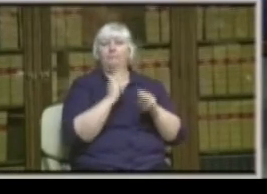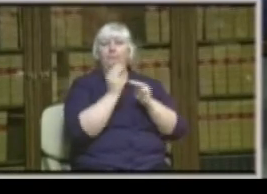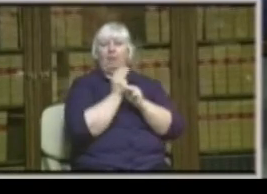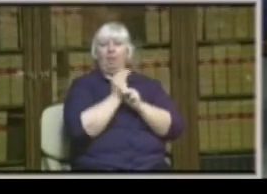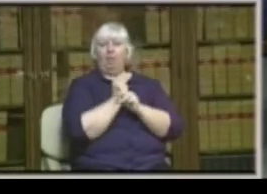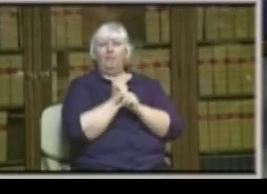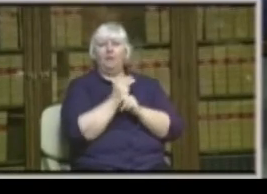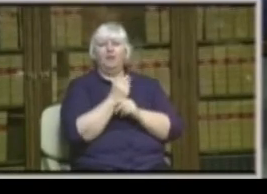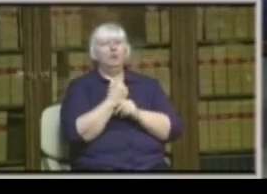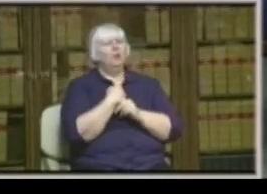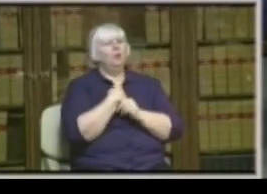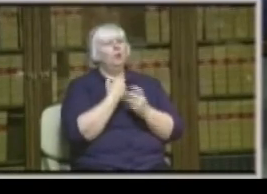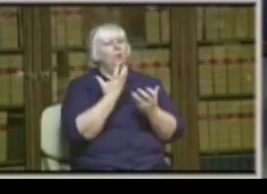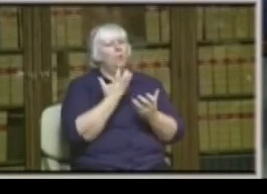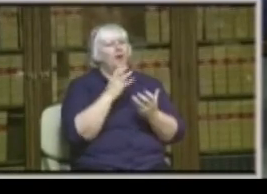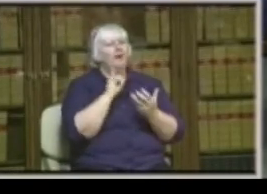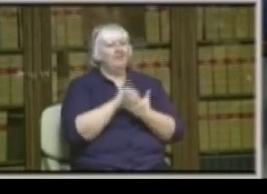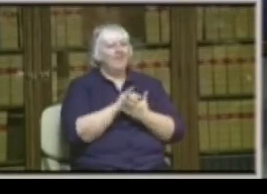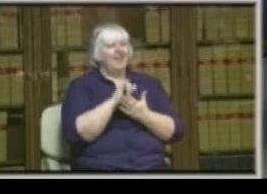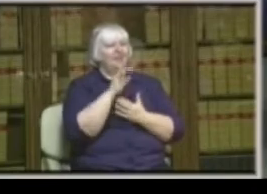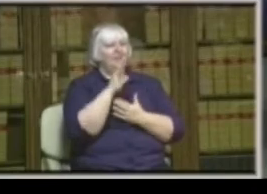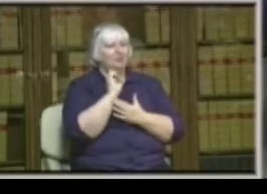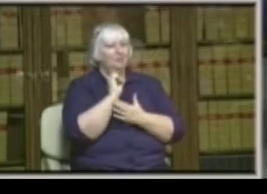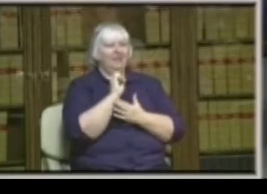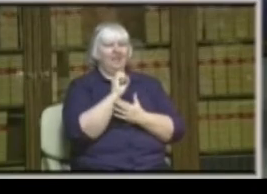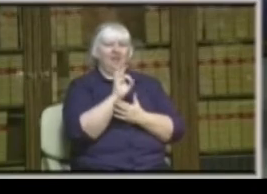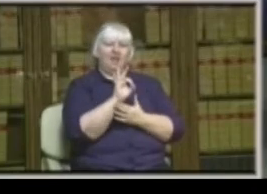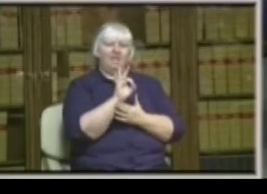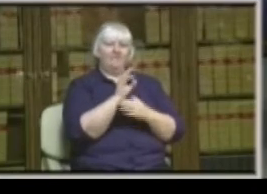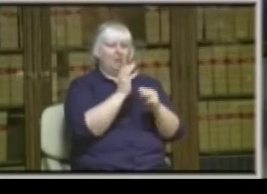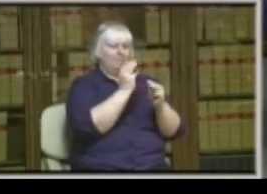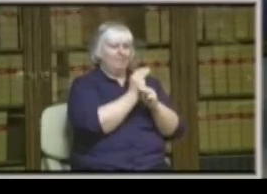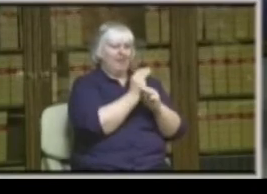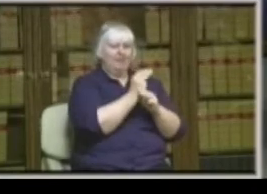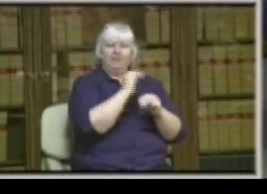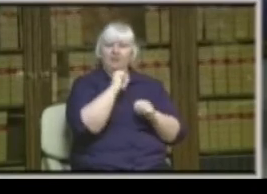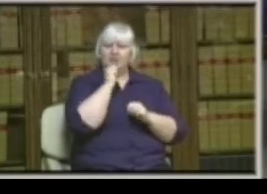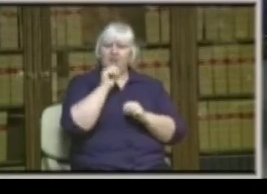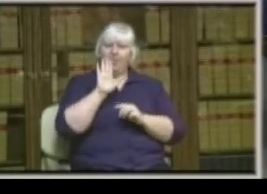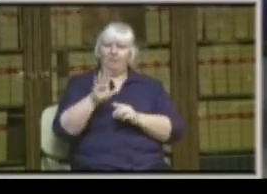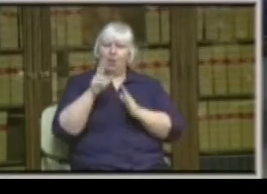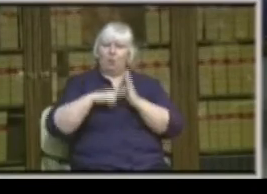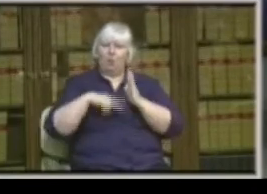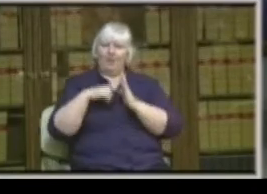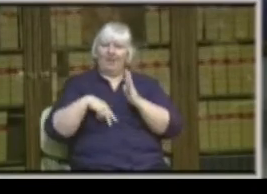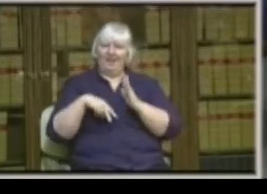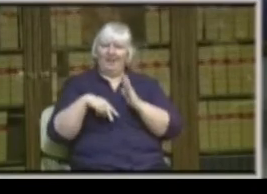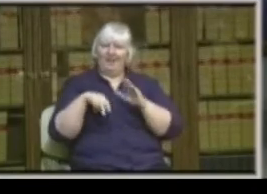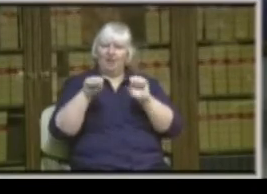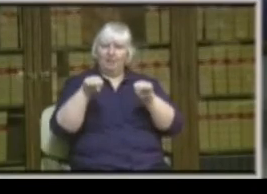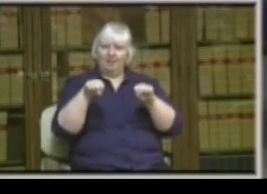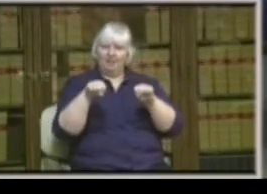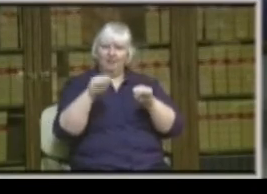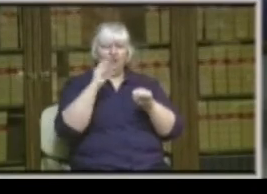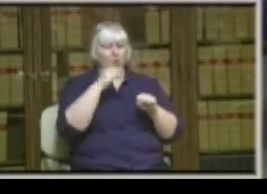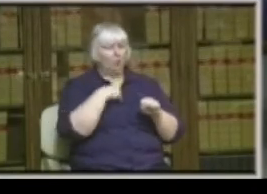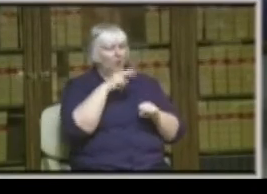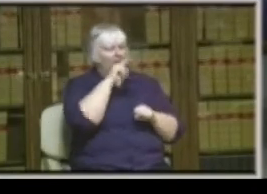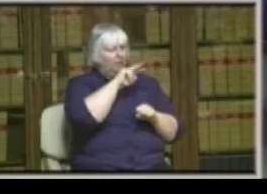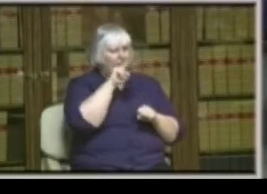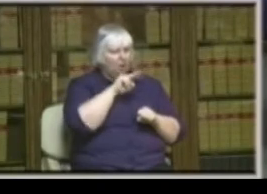the assessment to be of math, not of the student's reading ability. So as we started looking at